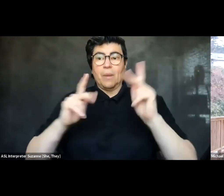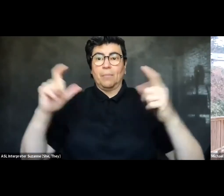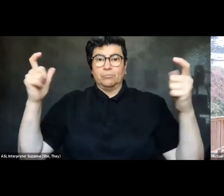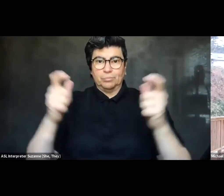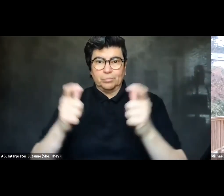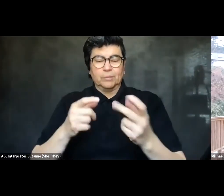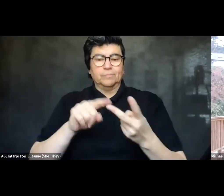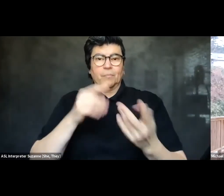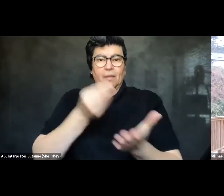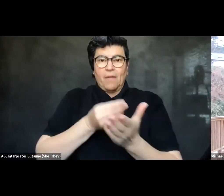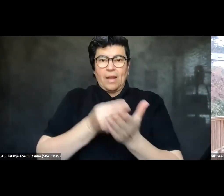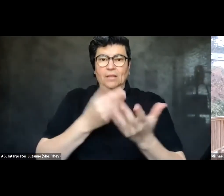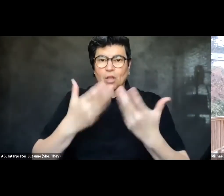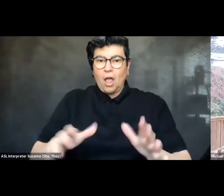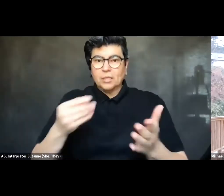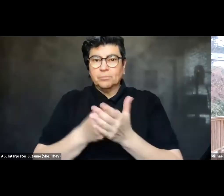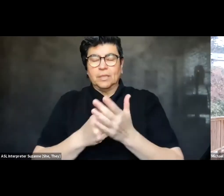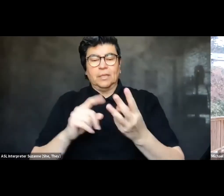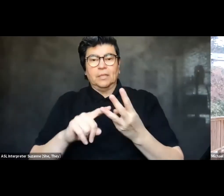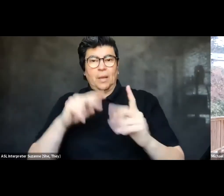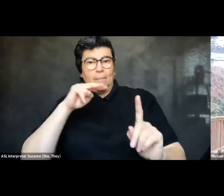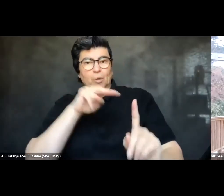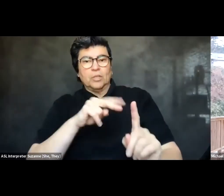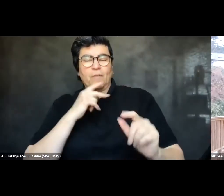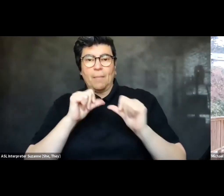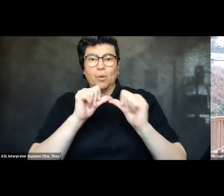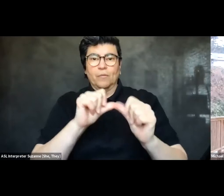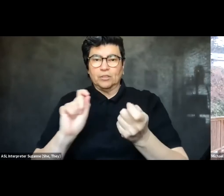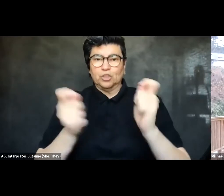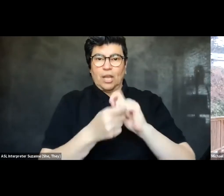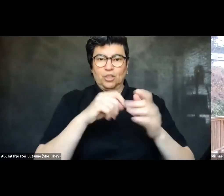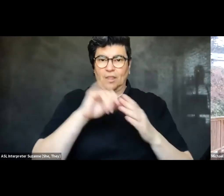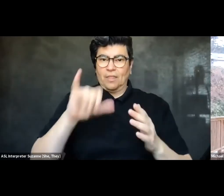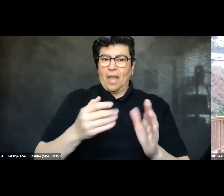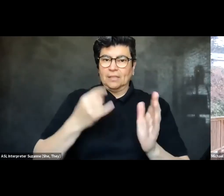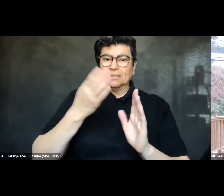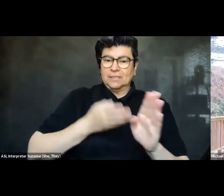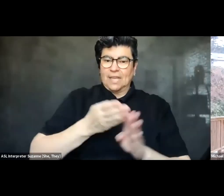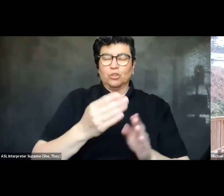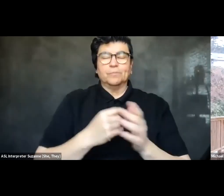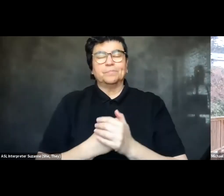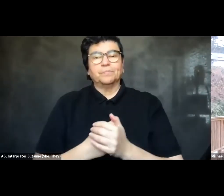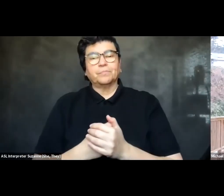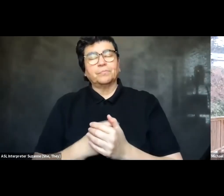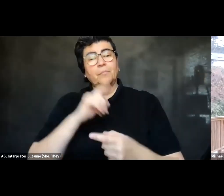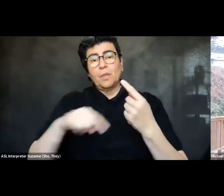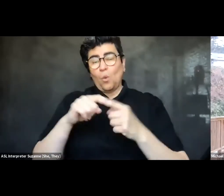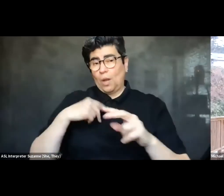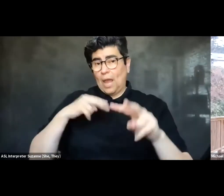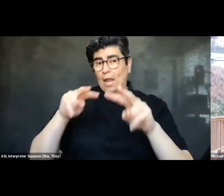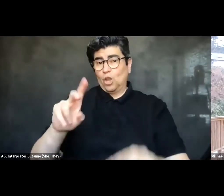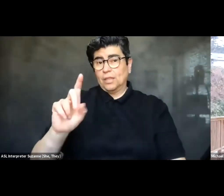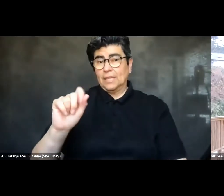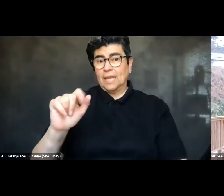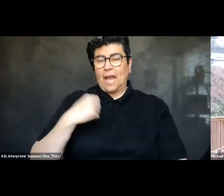to financial loss to perceived and permanent shifts in the sector. Now, when I look at the data, I